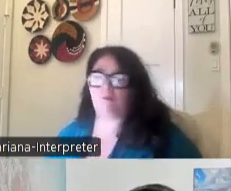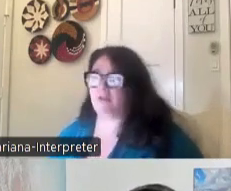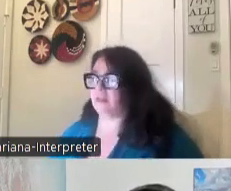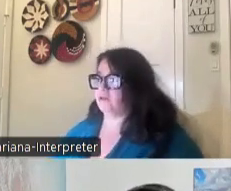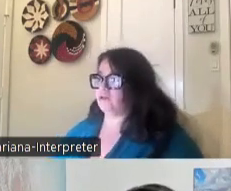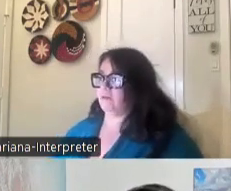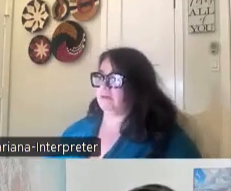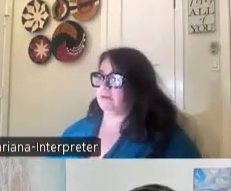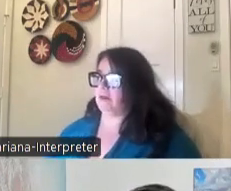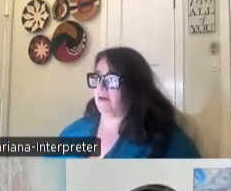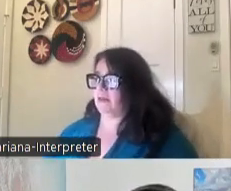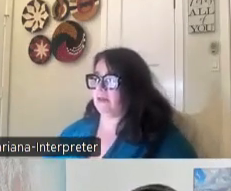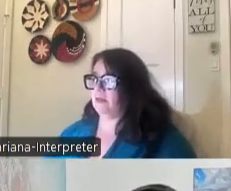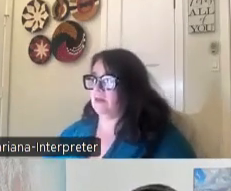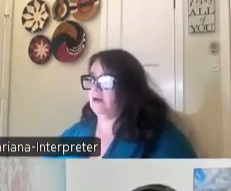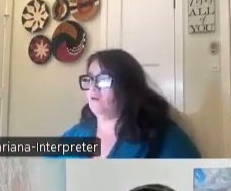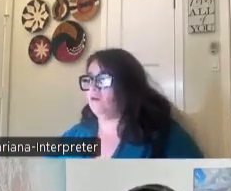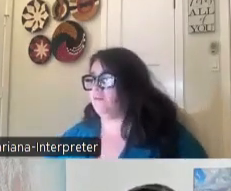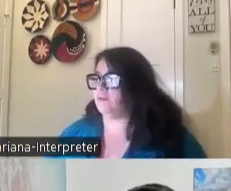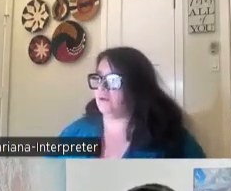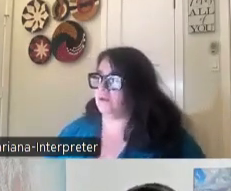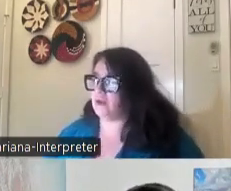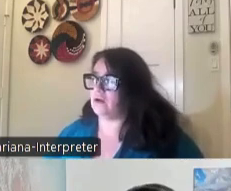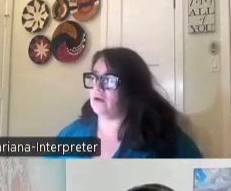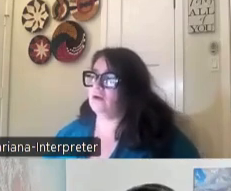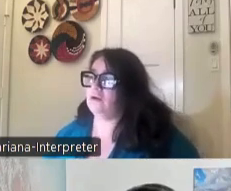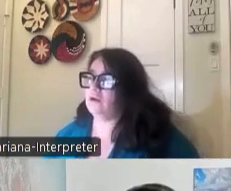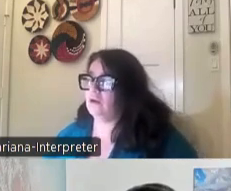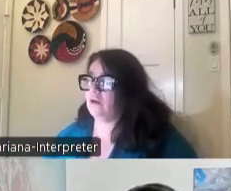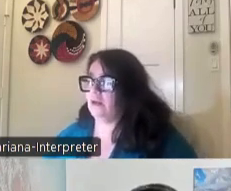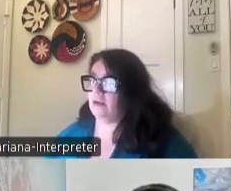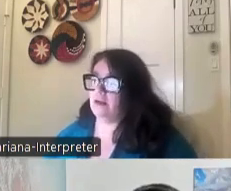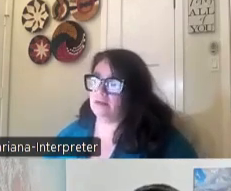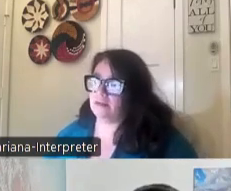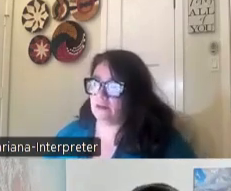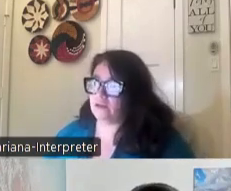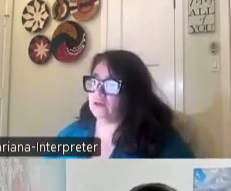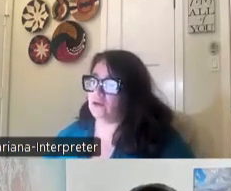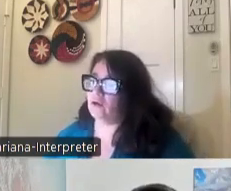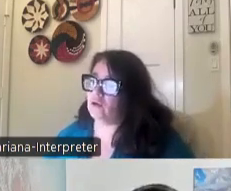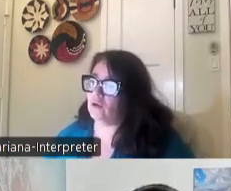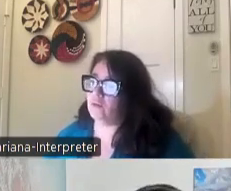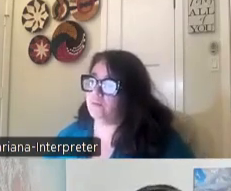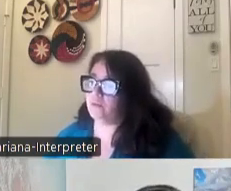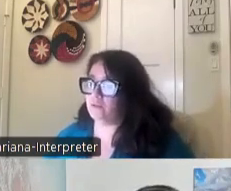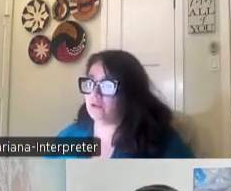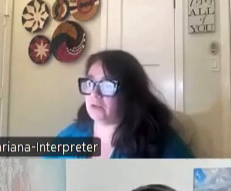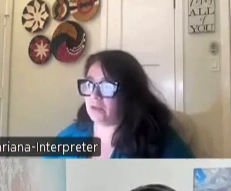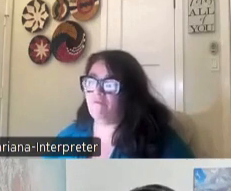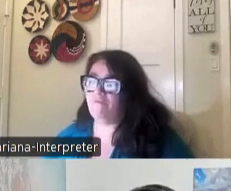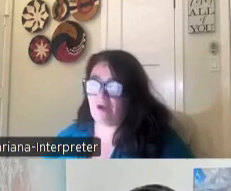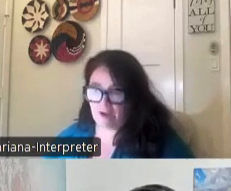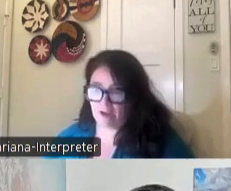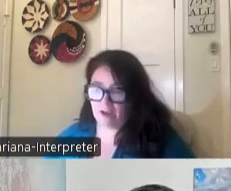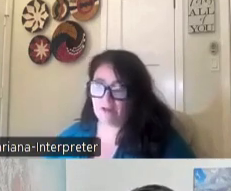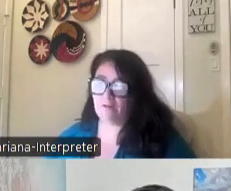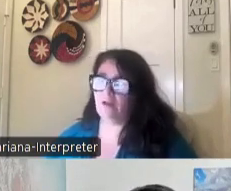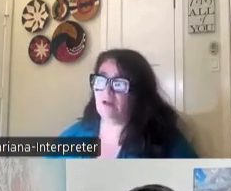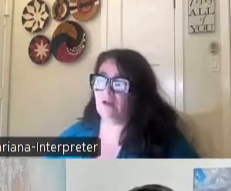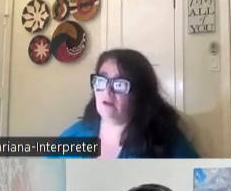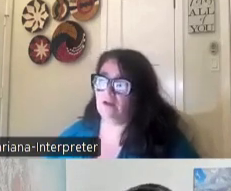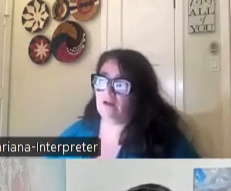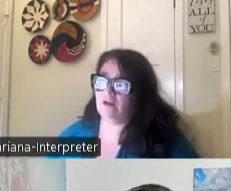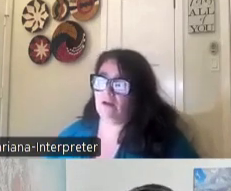degrees centigrade, both last year and this year, and that is indeed true. So we have recently, at least for a year or